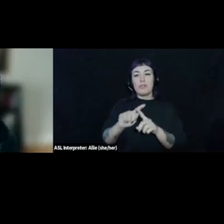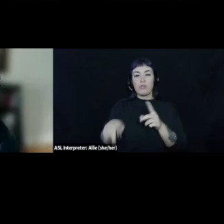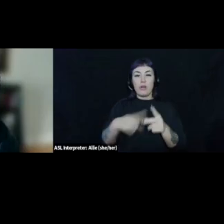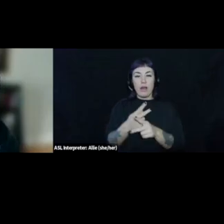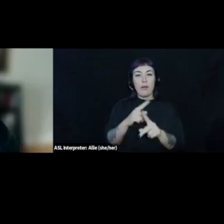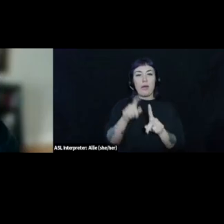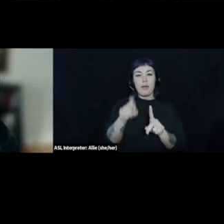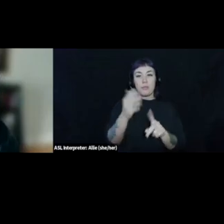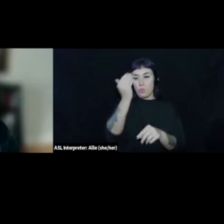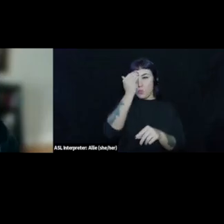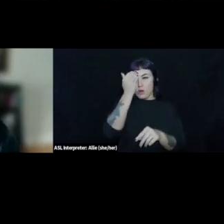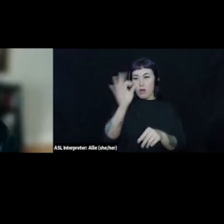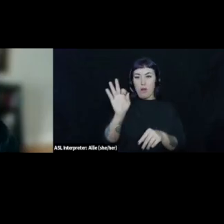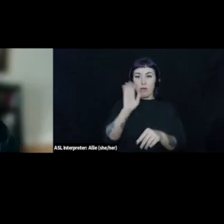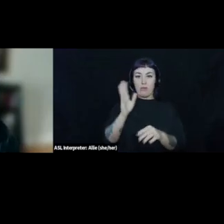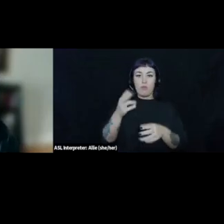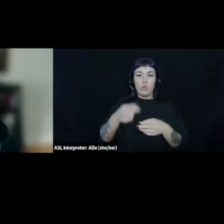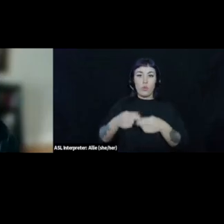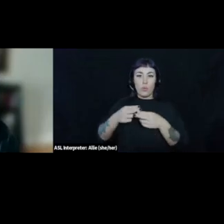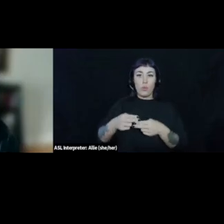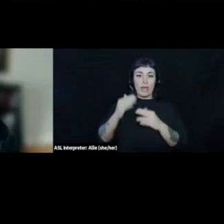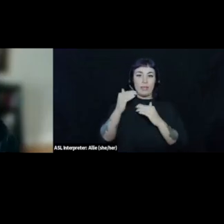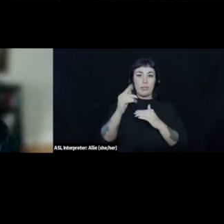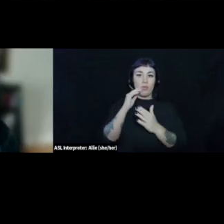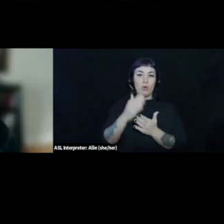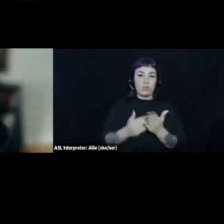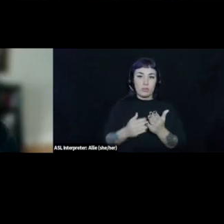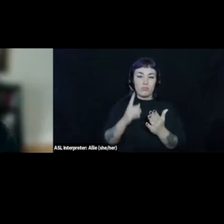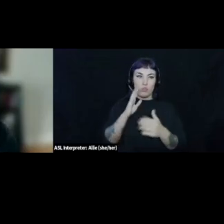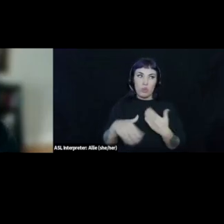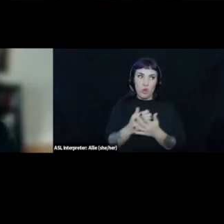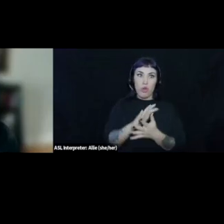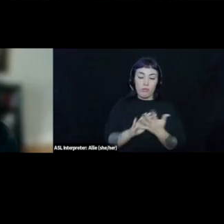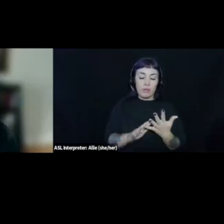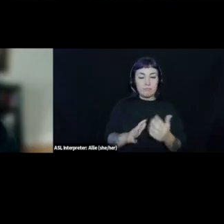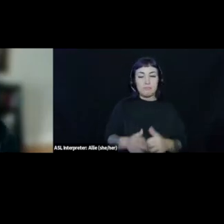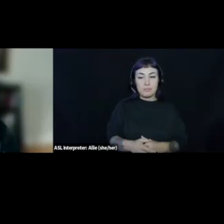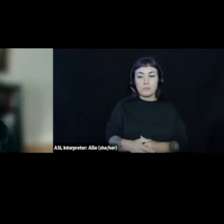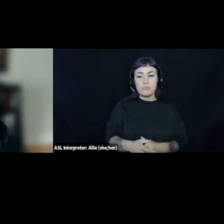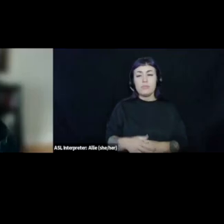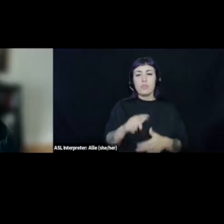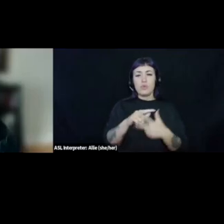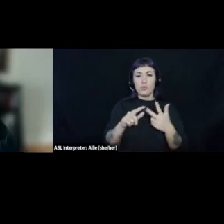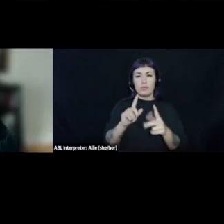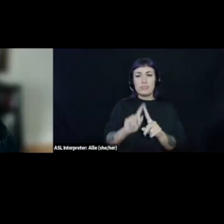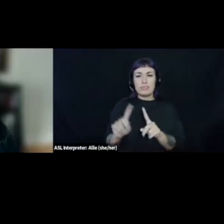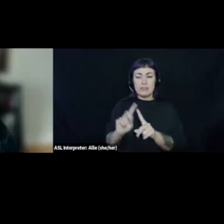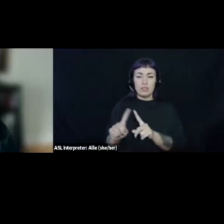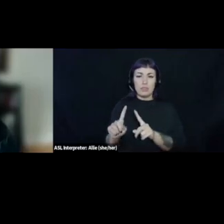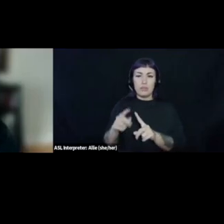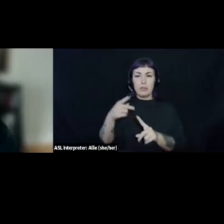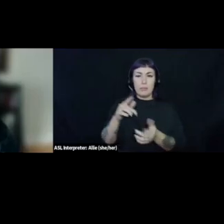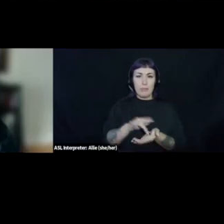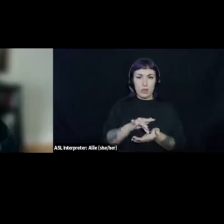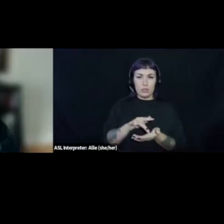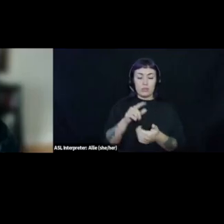you have to be aware of the weight limit on some of them, or on all of them, I guess. There's 3 different